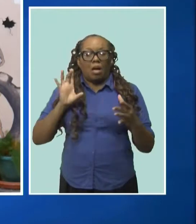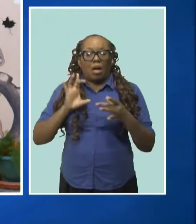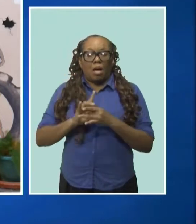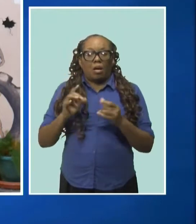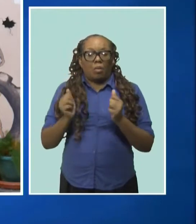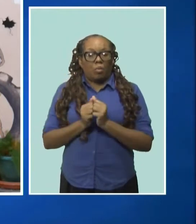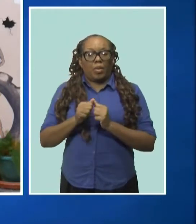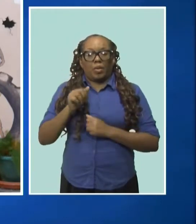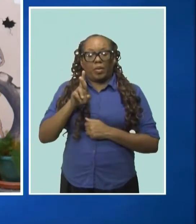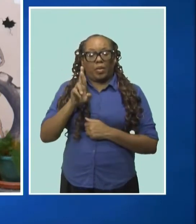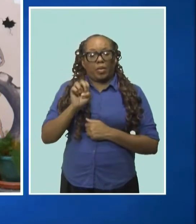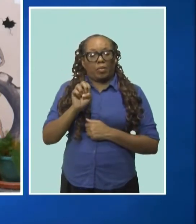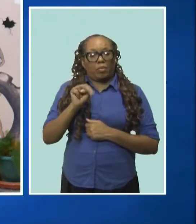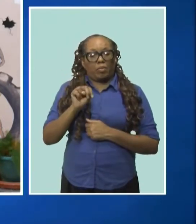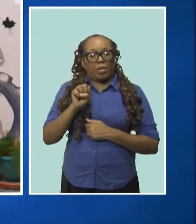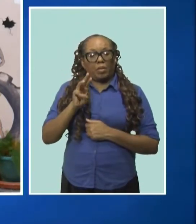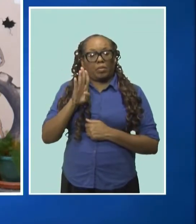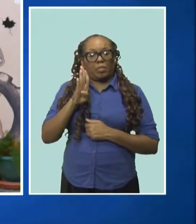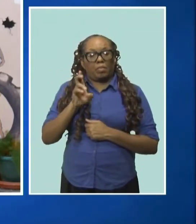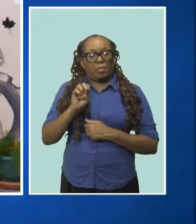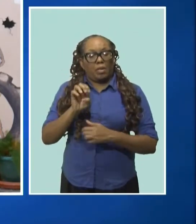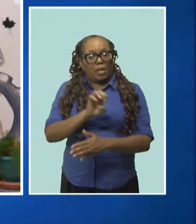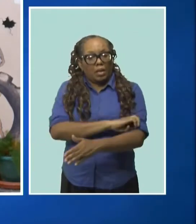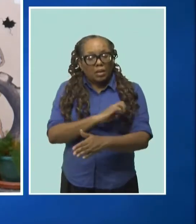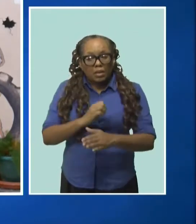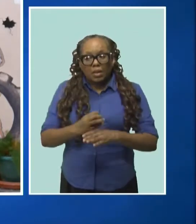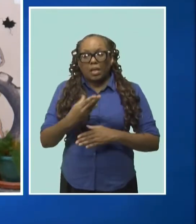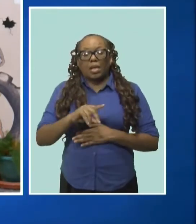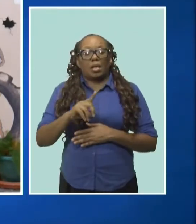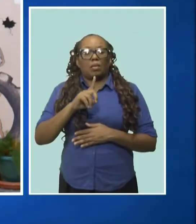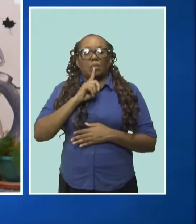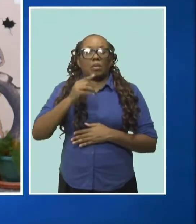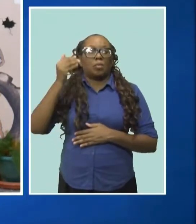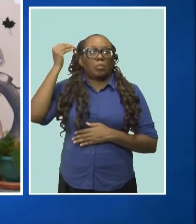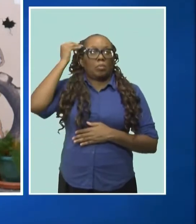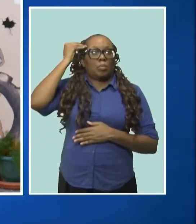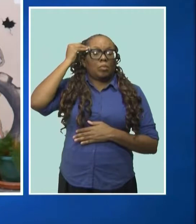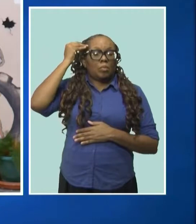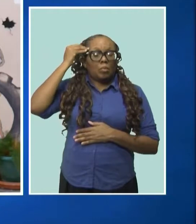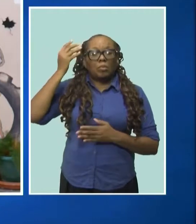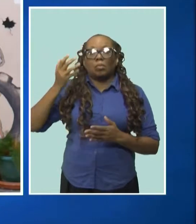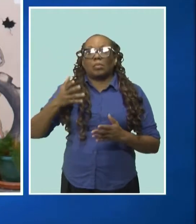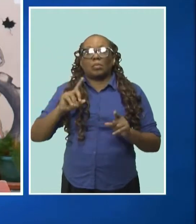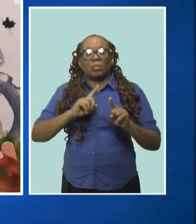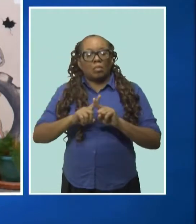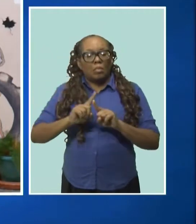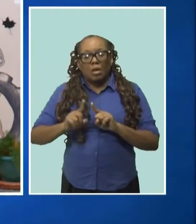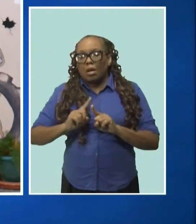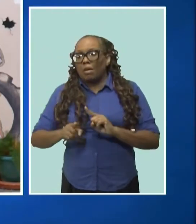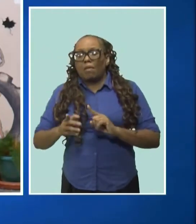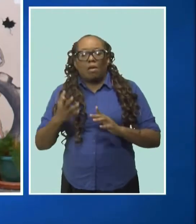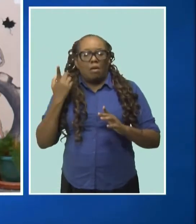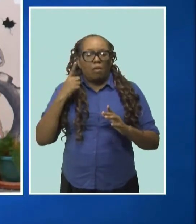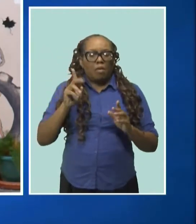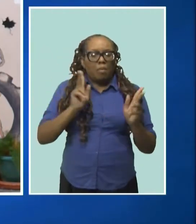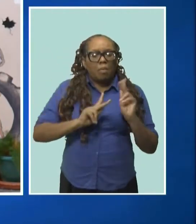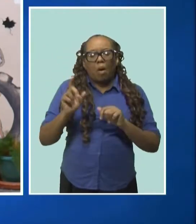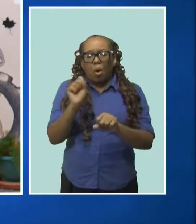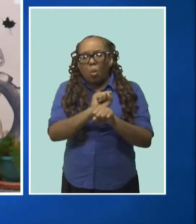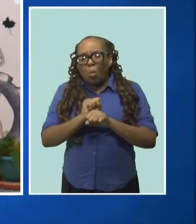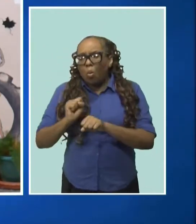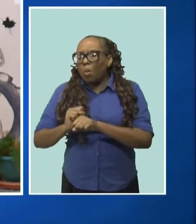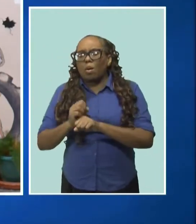to educate students and also to help to raise the next scientists, engineers, operators, and also to help to